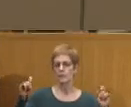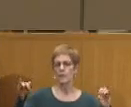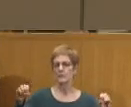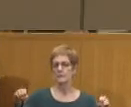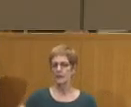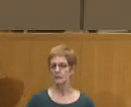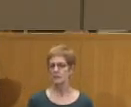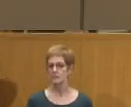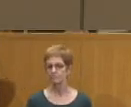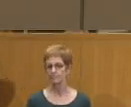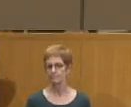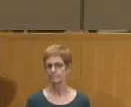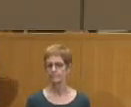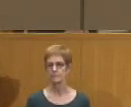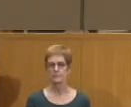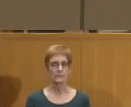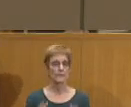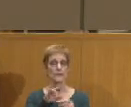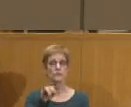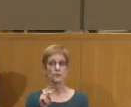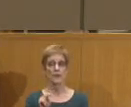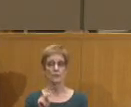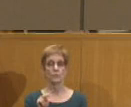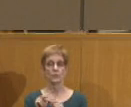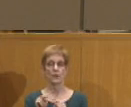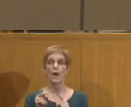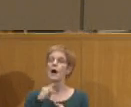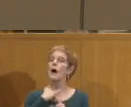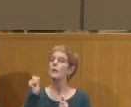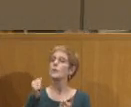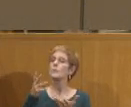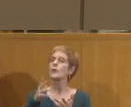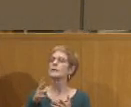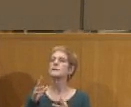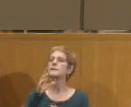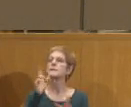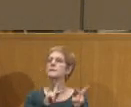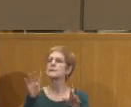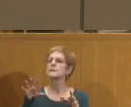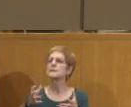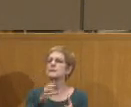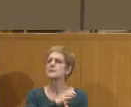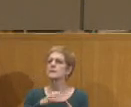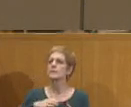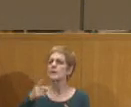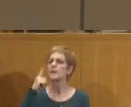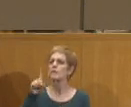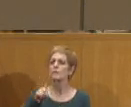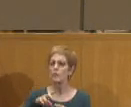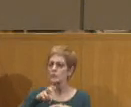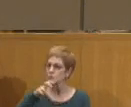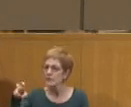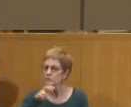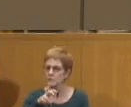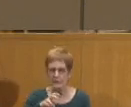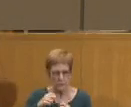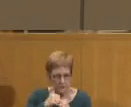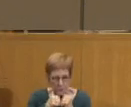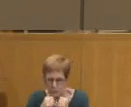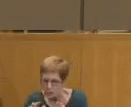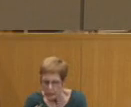and community-focused services to our neighborhoods. We must change the path that we have taken this